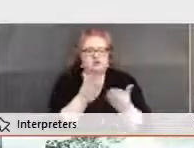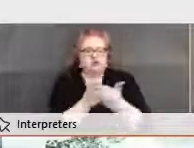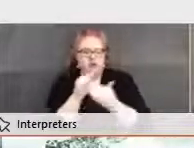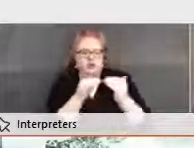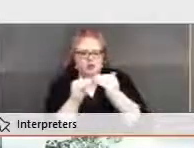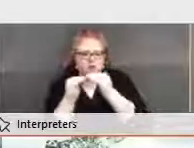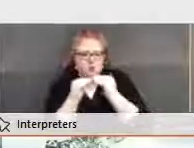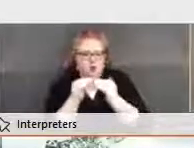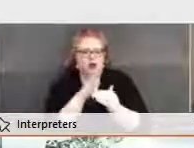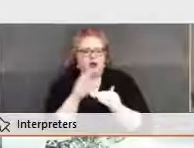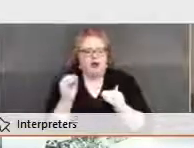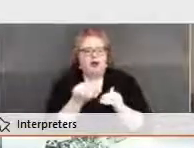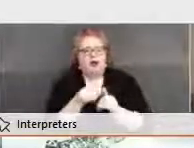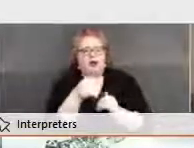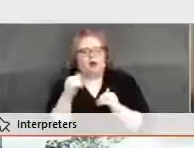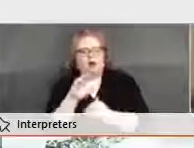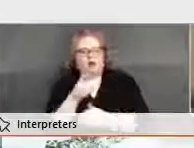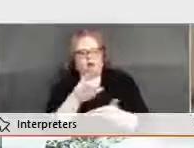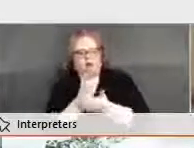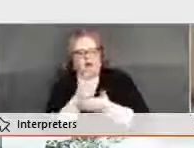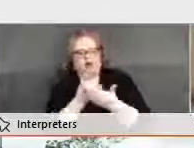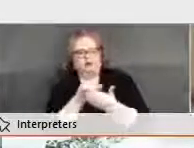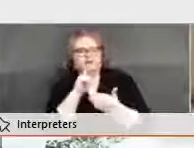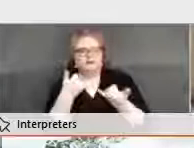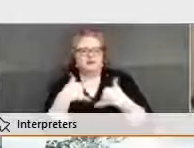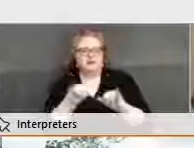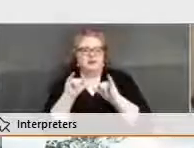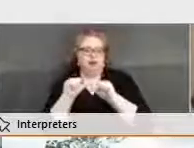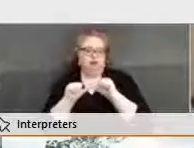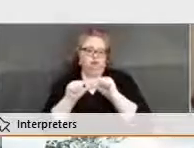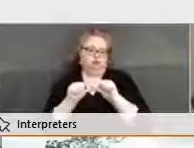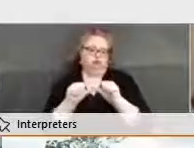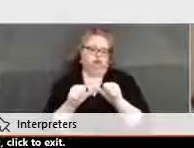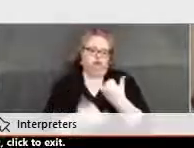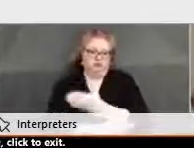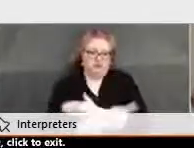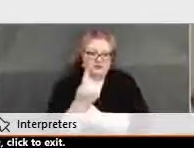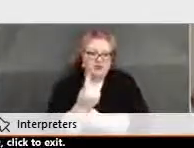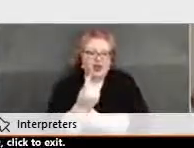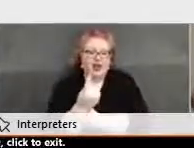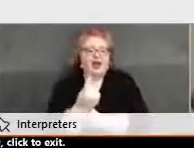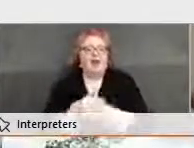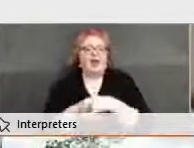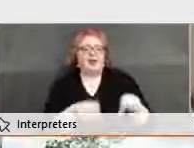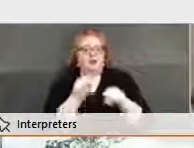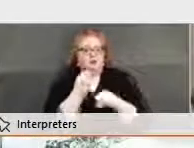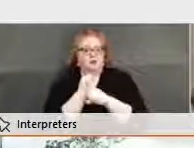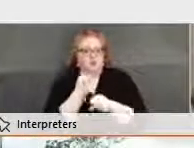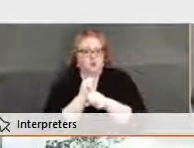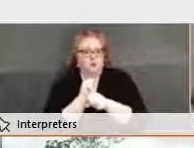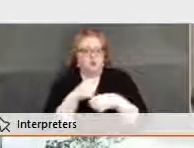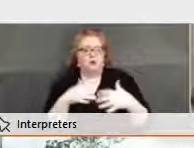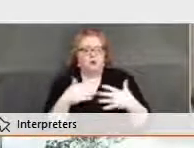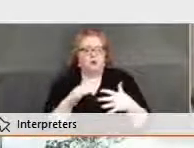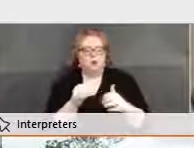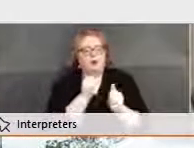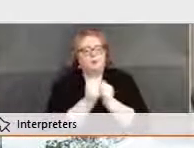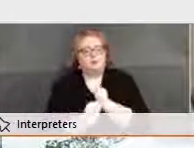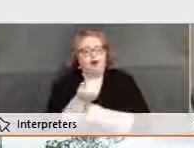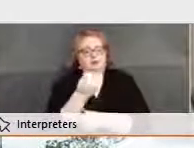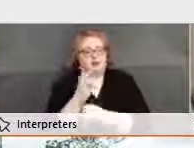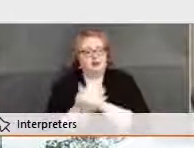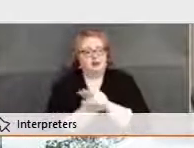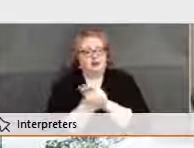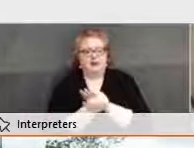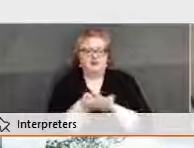today. Just as it took decades of work, as everyone in this room knows, the passage of the 19th Amendment was not the end of the story, not